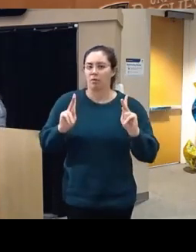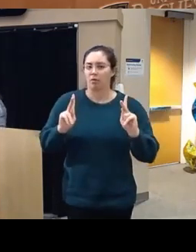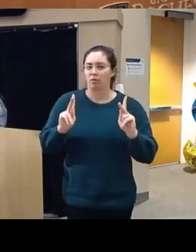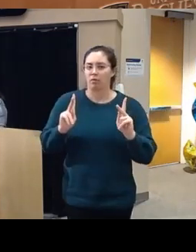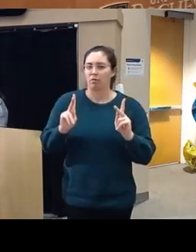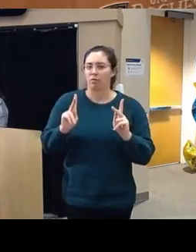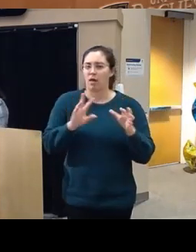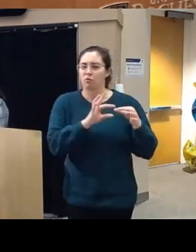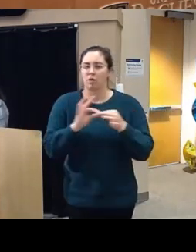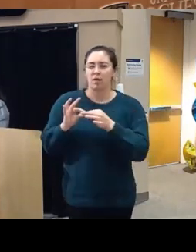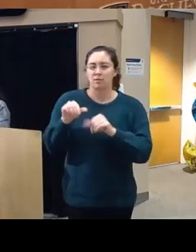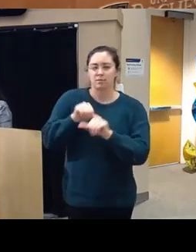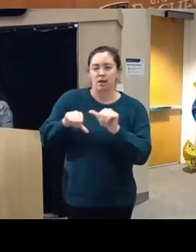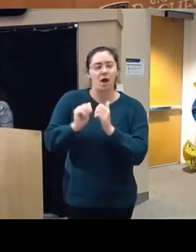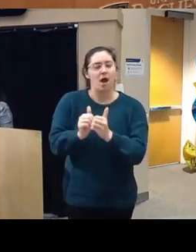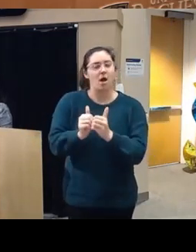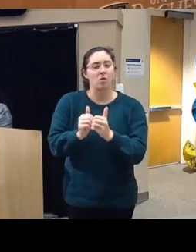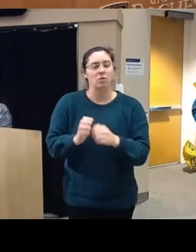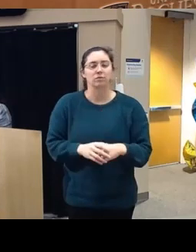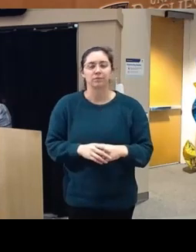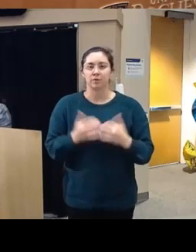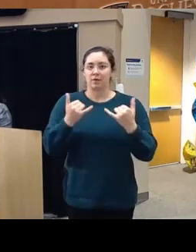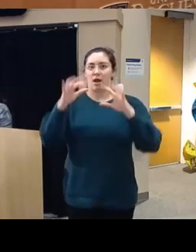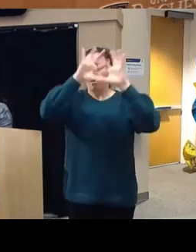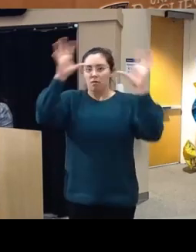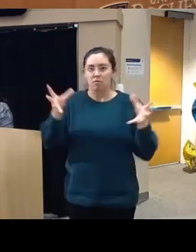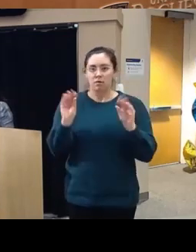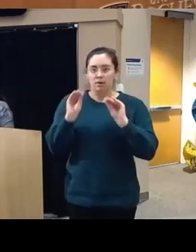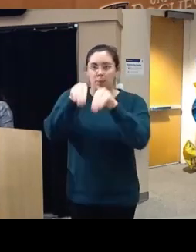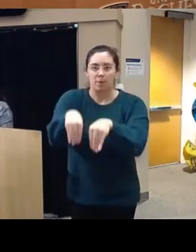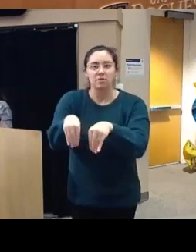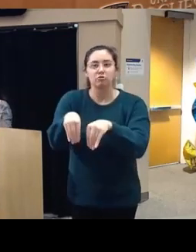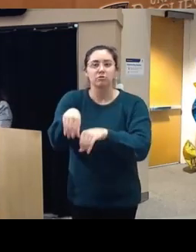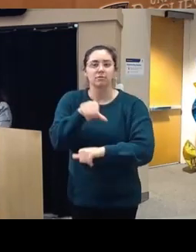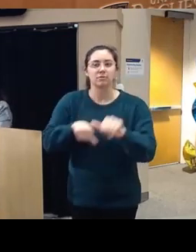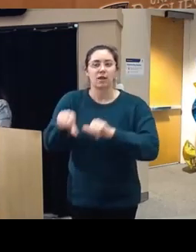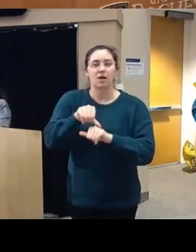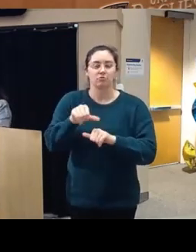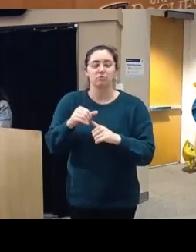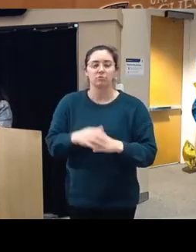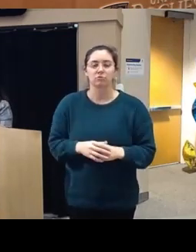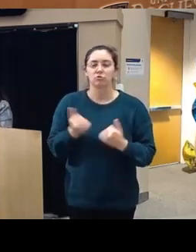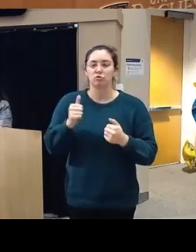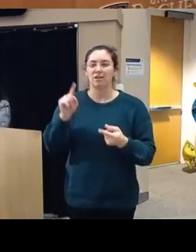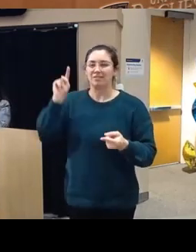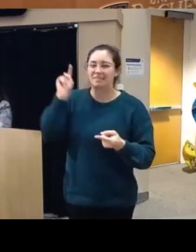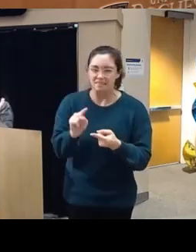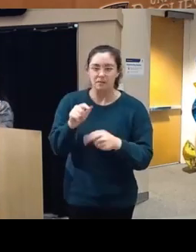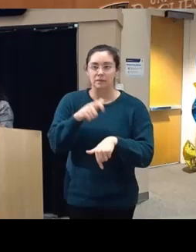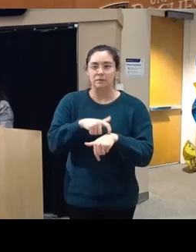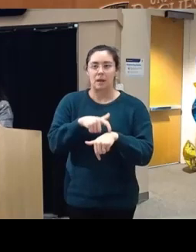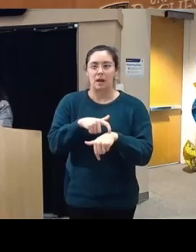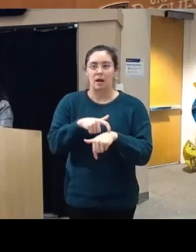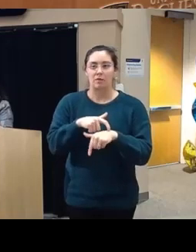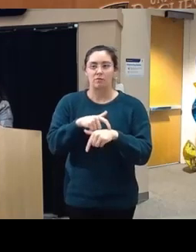in a scientific way? So this is kind of this world of implementation science, which is trying to shorten the amount of time across